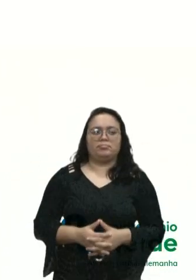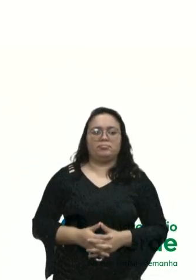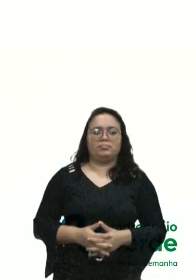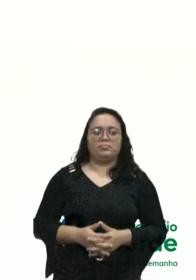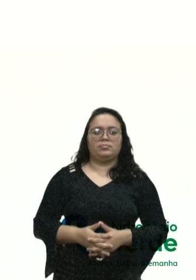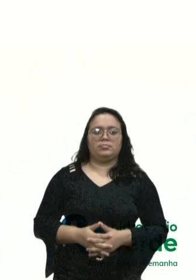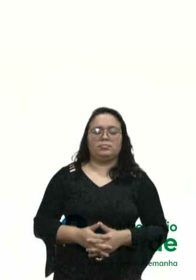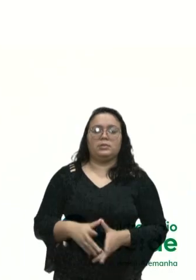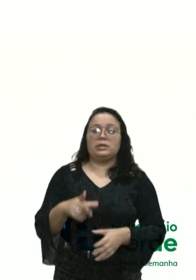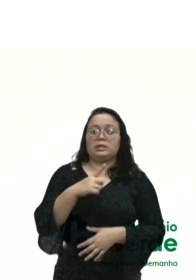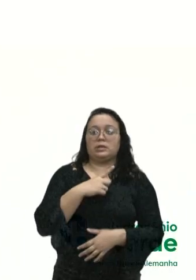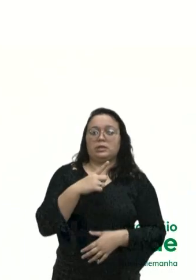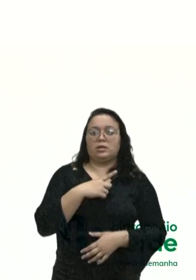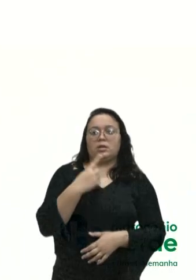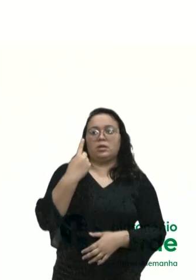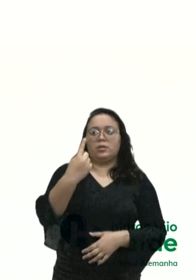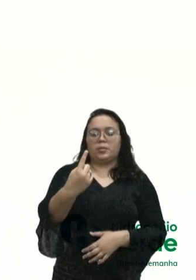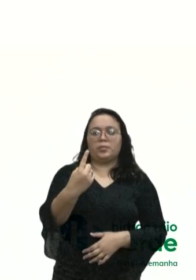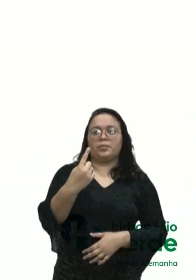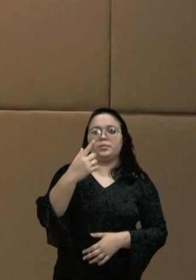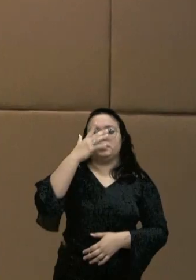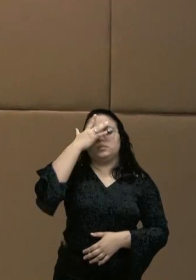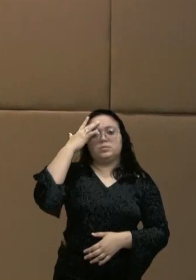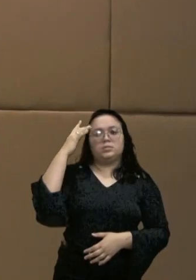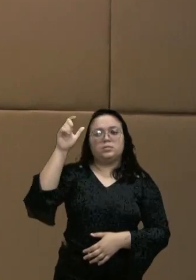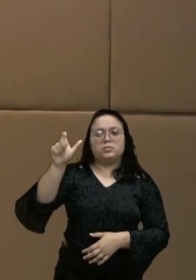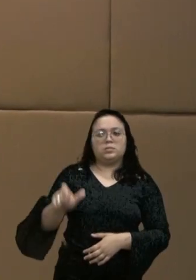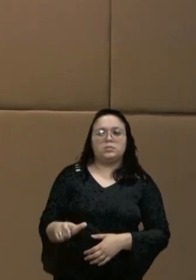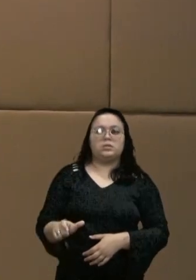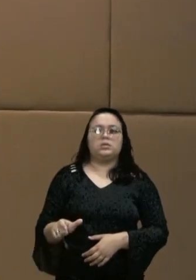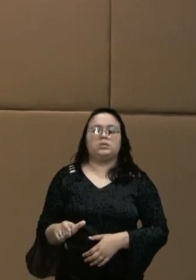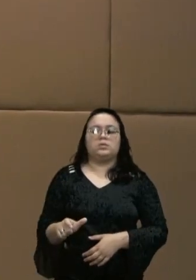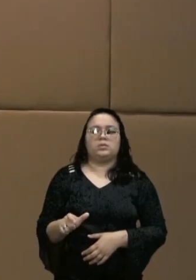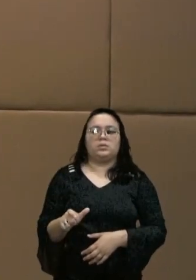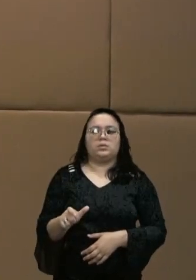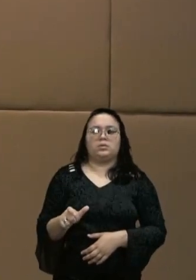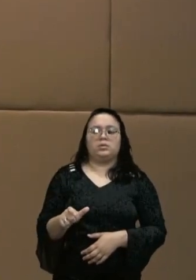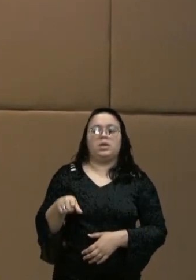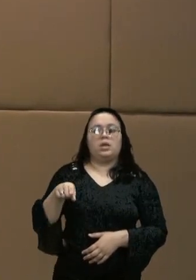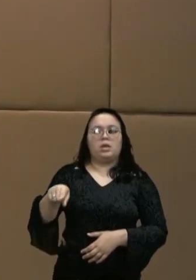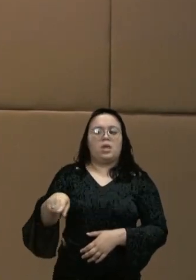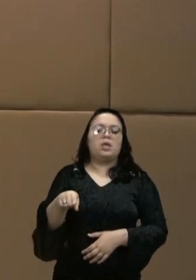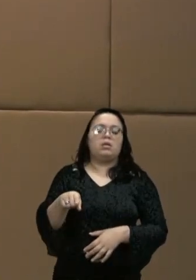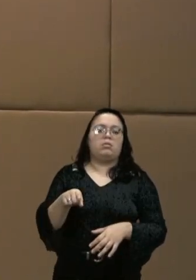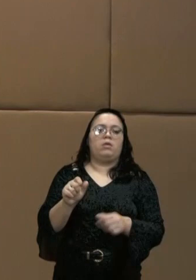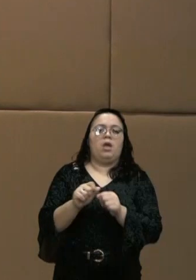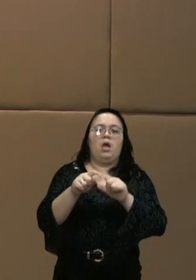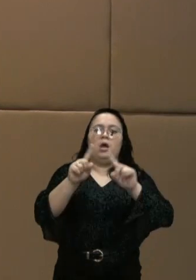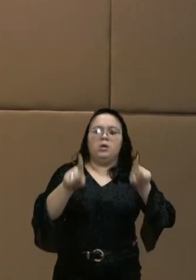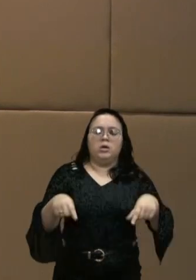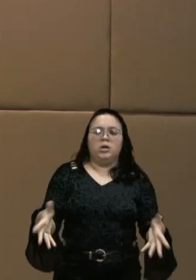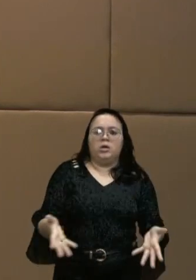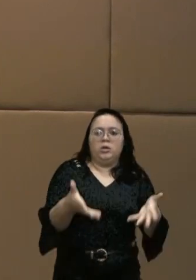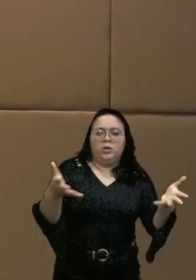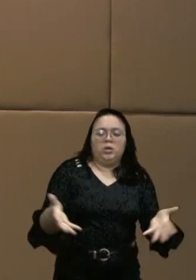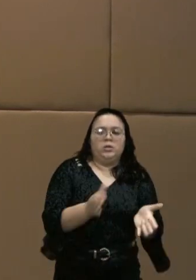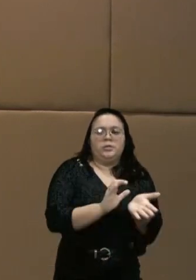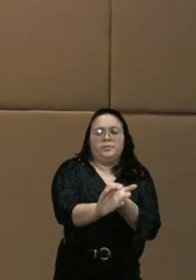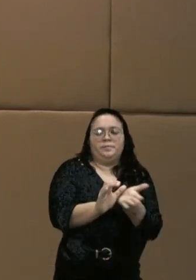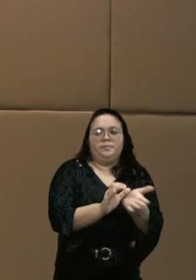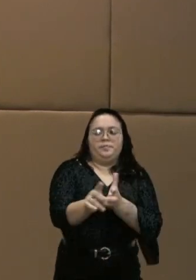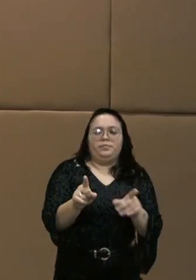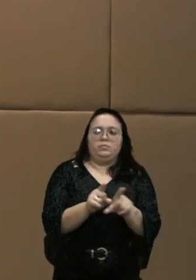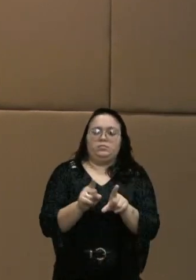Existe funding guideline. There is a funding também guideline de incentivo de for incentives